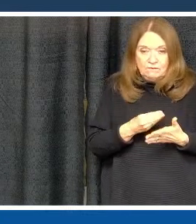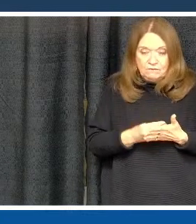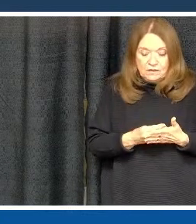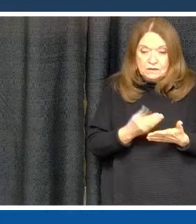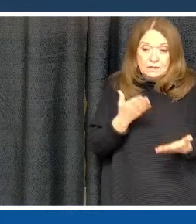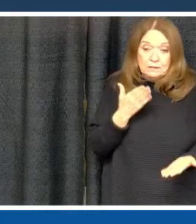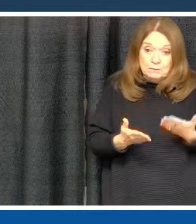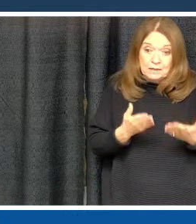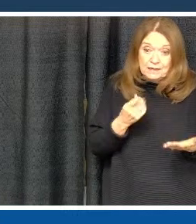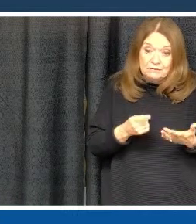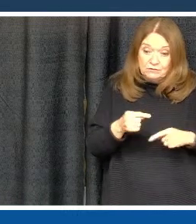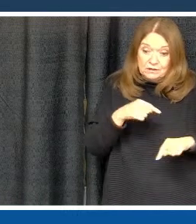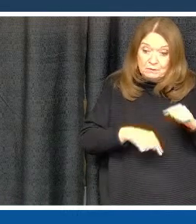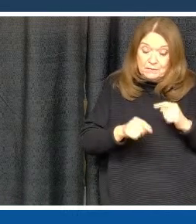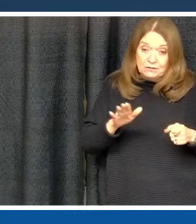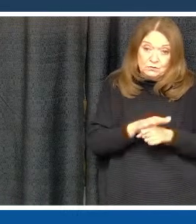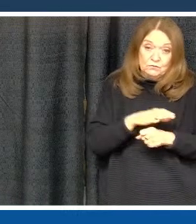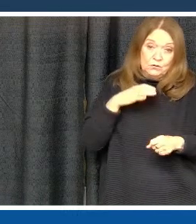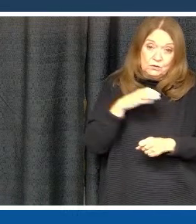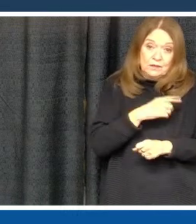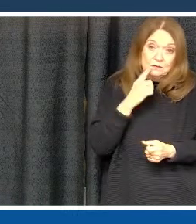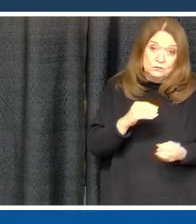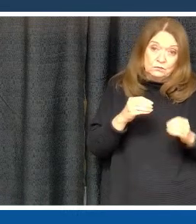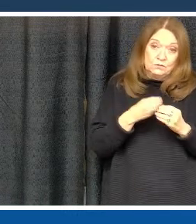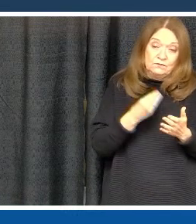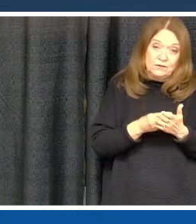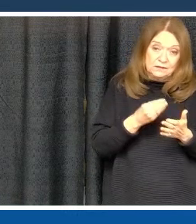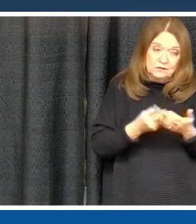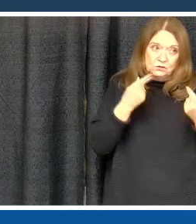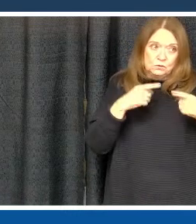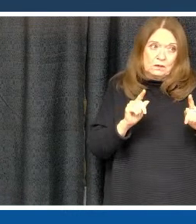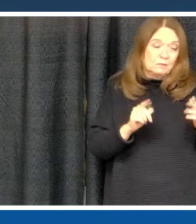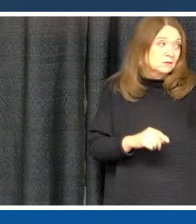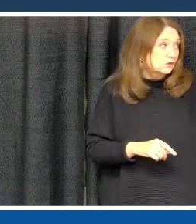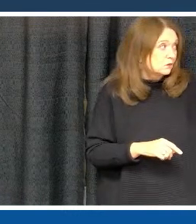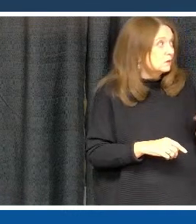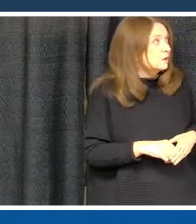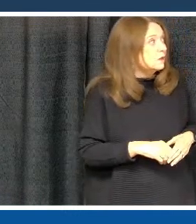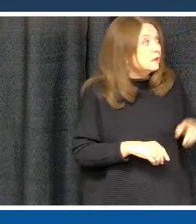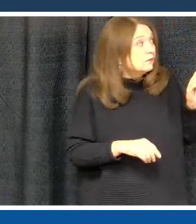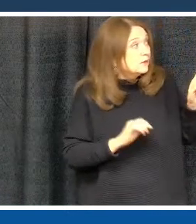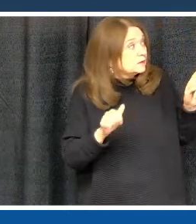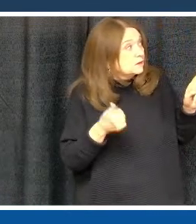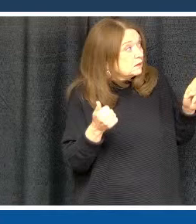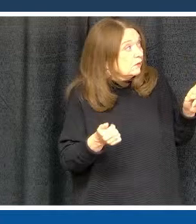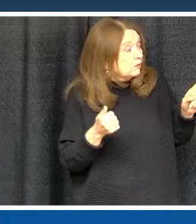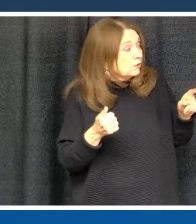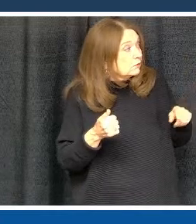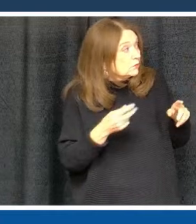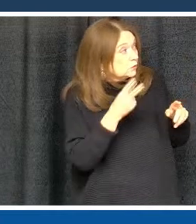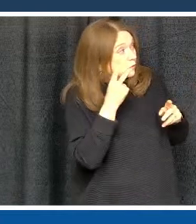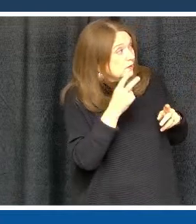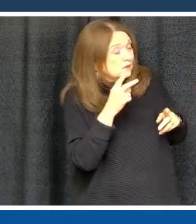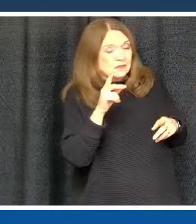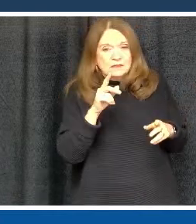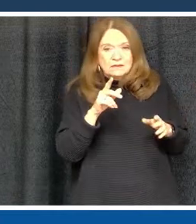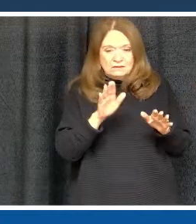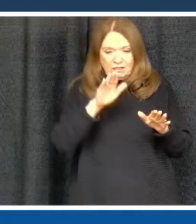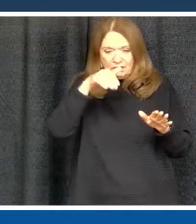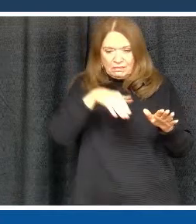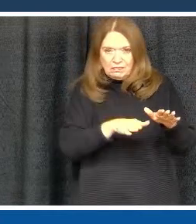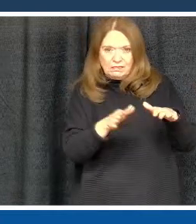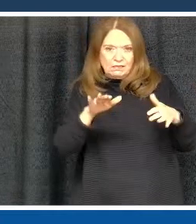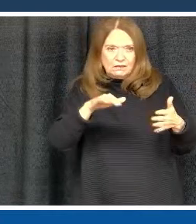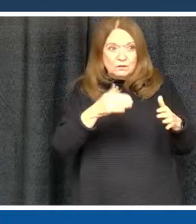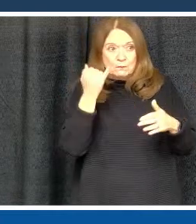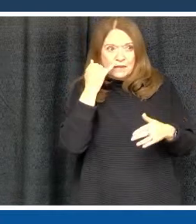May have to come back before council for additional funding to accomplish any one of these things. This is another circumstance. You can see the topography. If you can imagine a